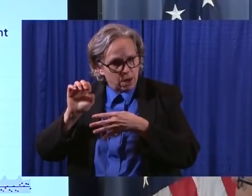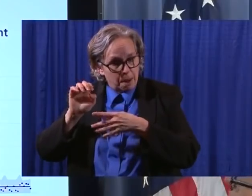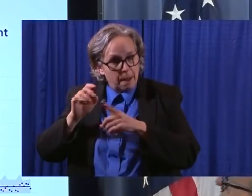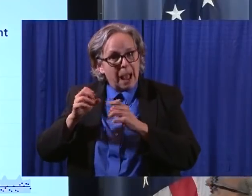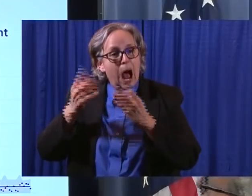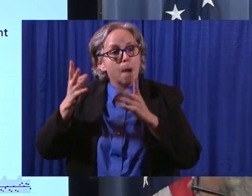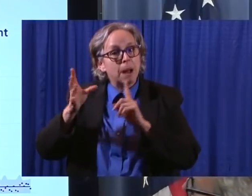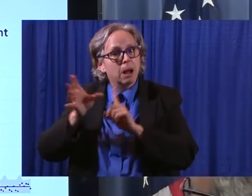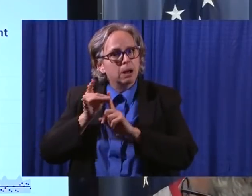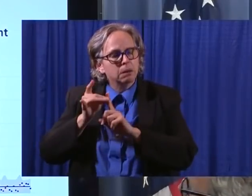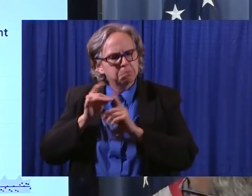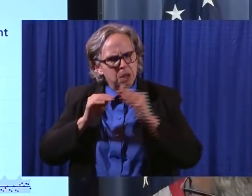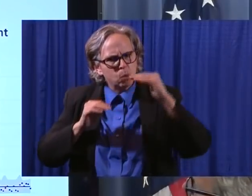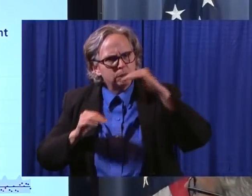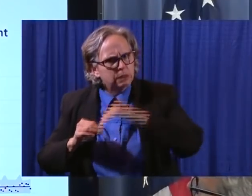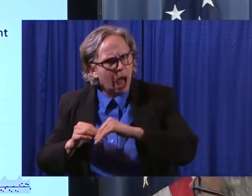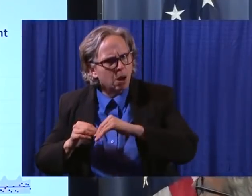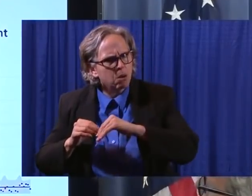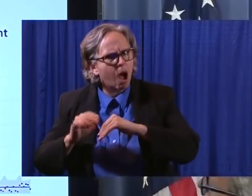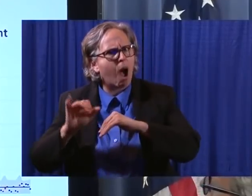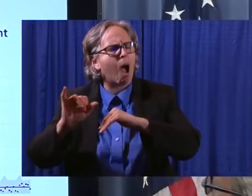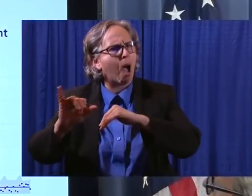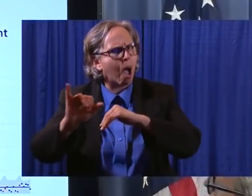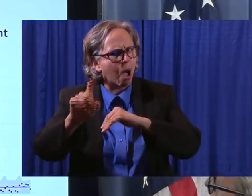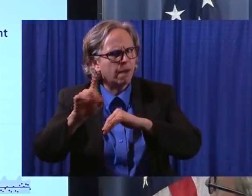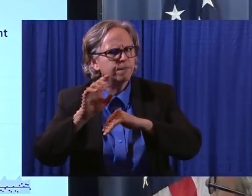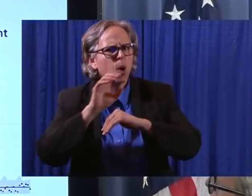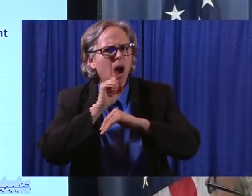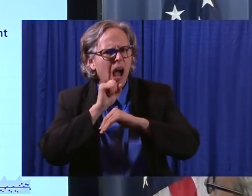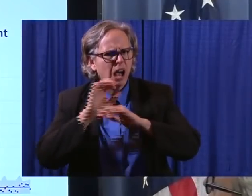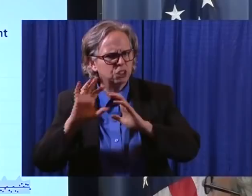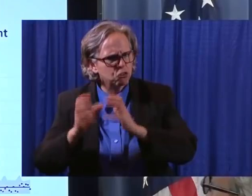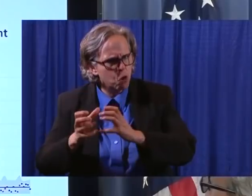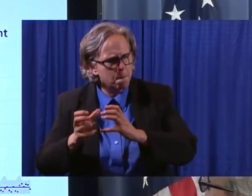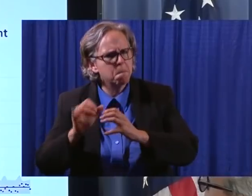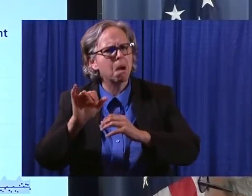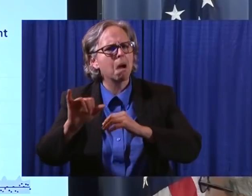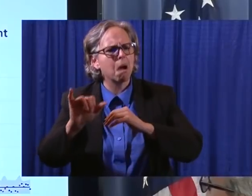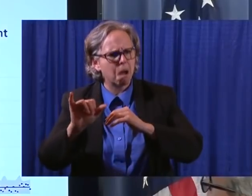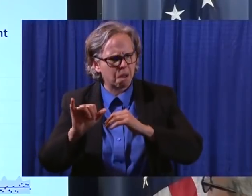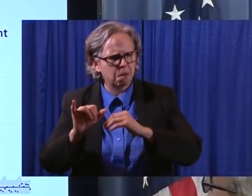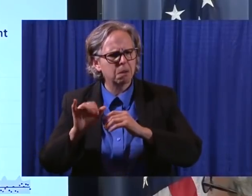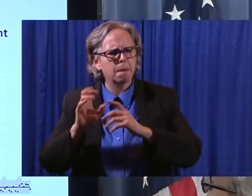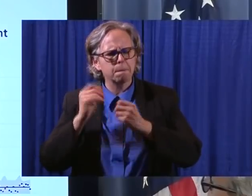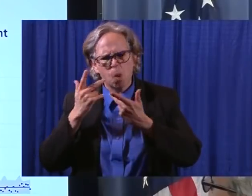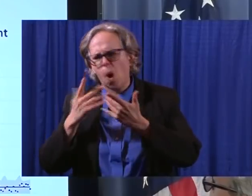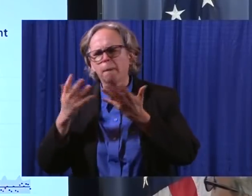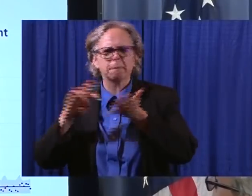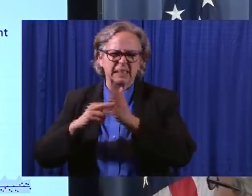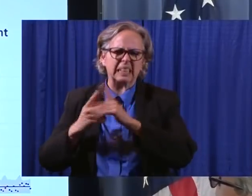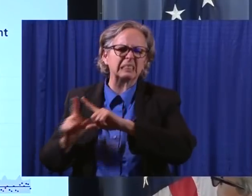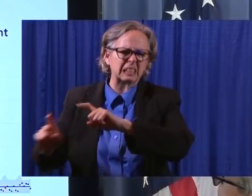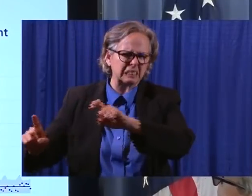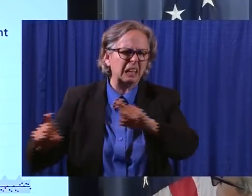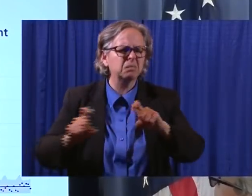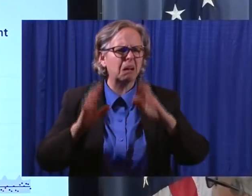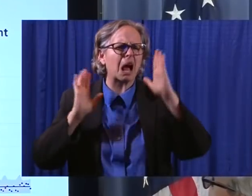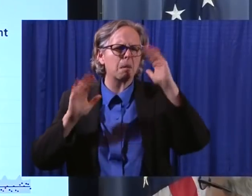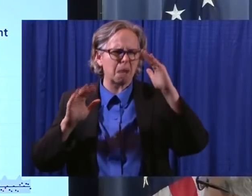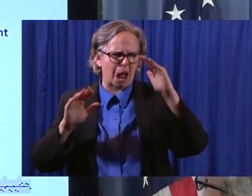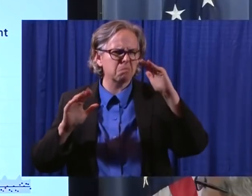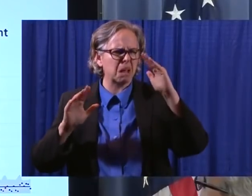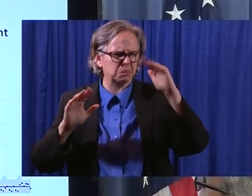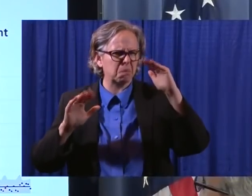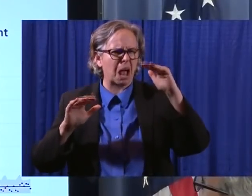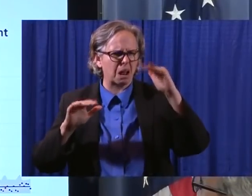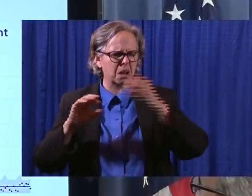down. This is what we might expect to see if we start to increase the testing that you've mentioned, Governor, that's happening, because we'd test more and more